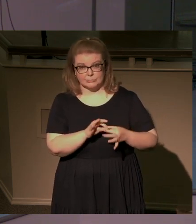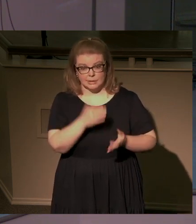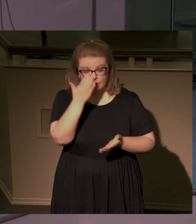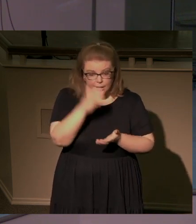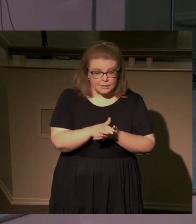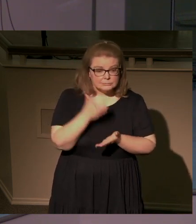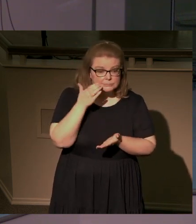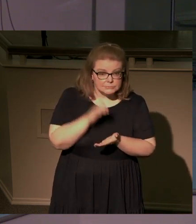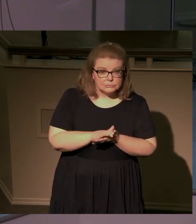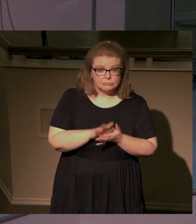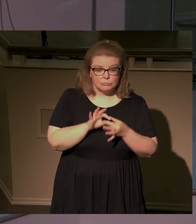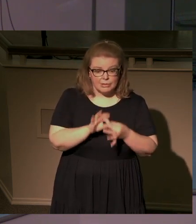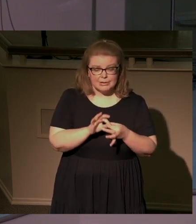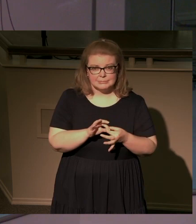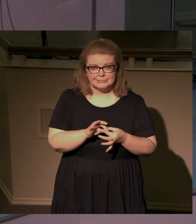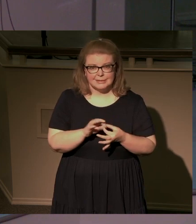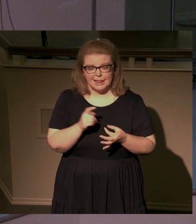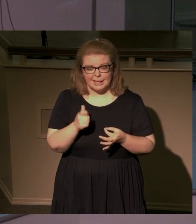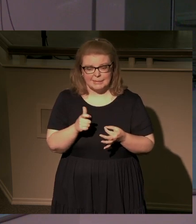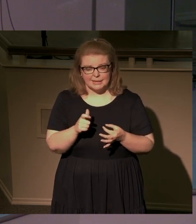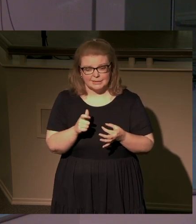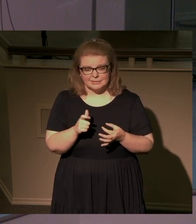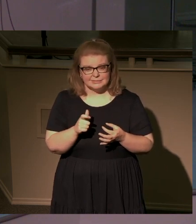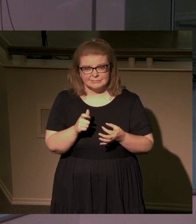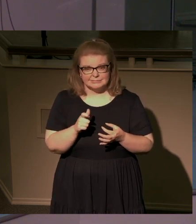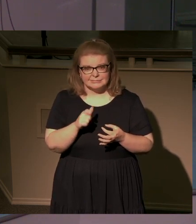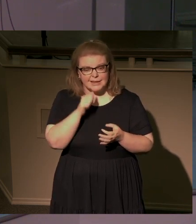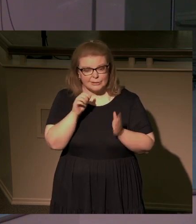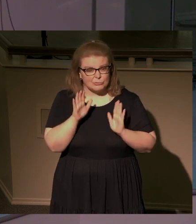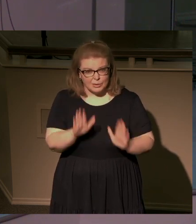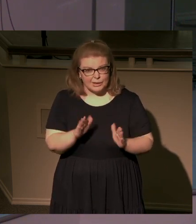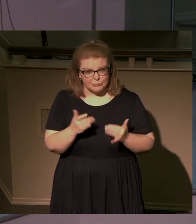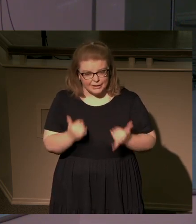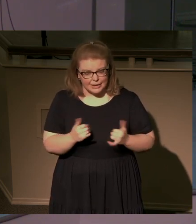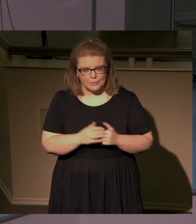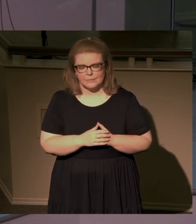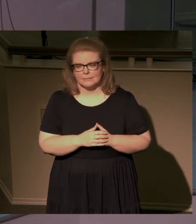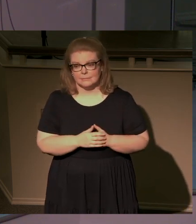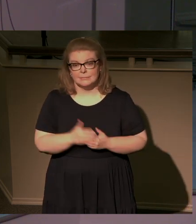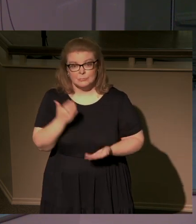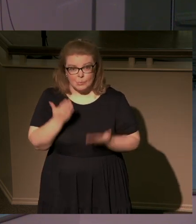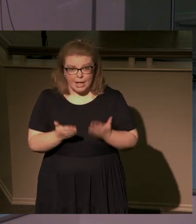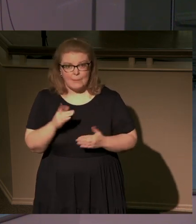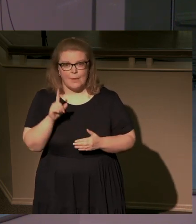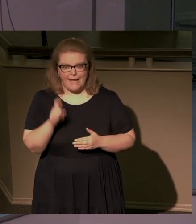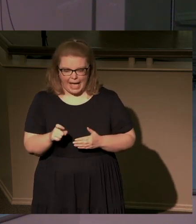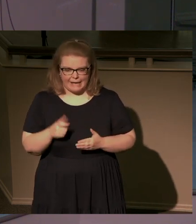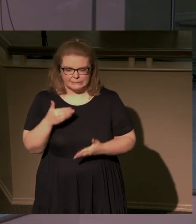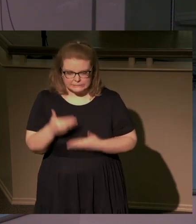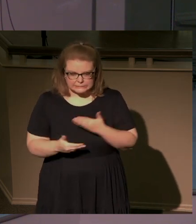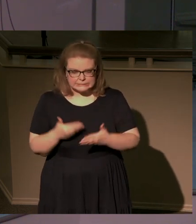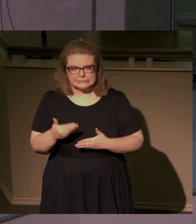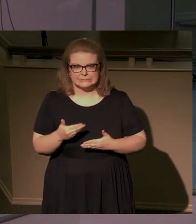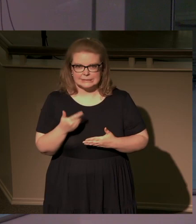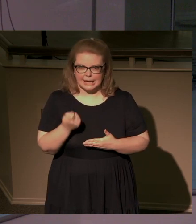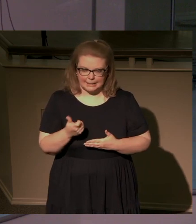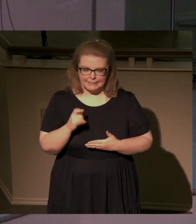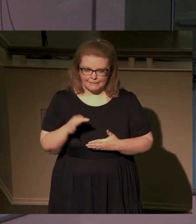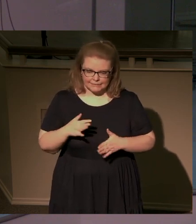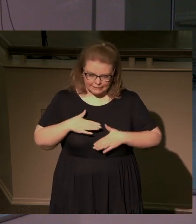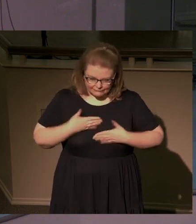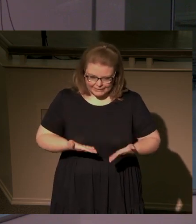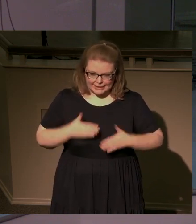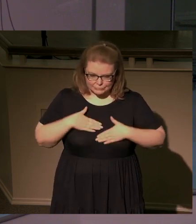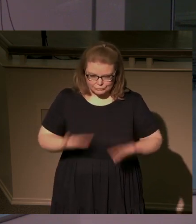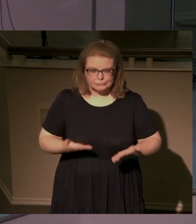spousal, your married relationship is kind of broken right now, then you're probably going to have to go through a bit of confession,